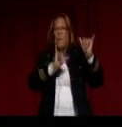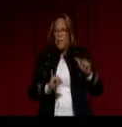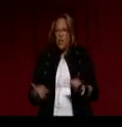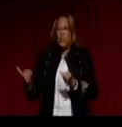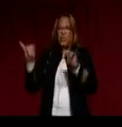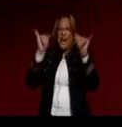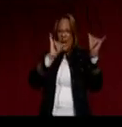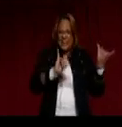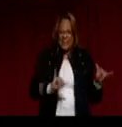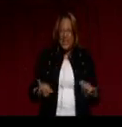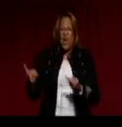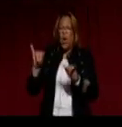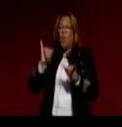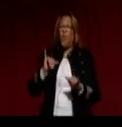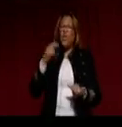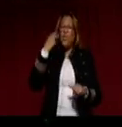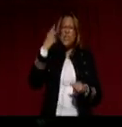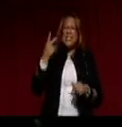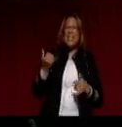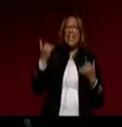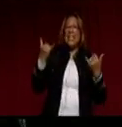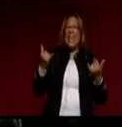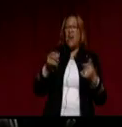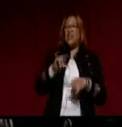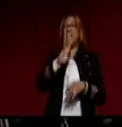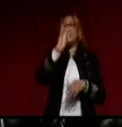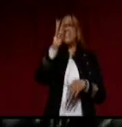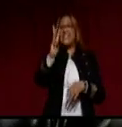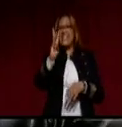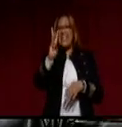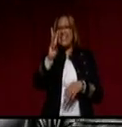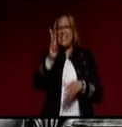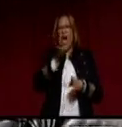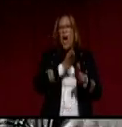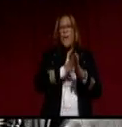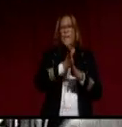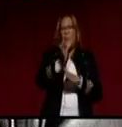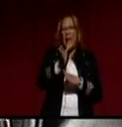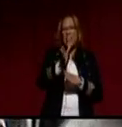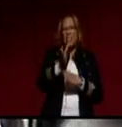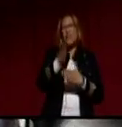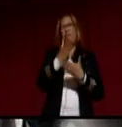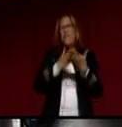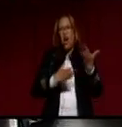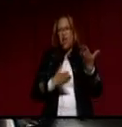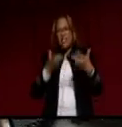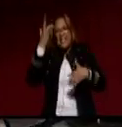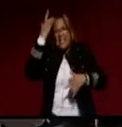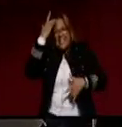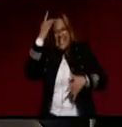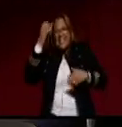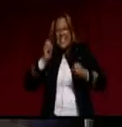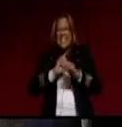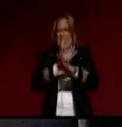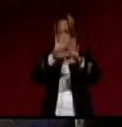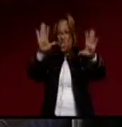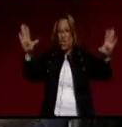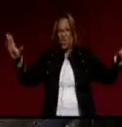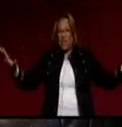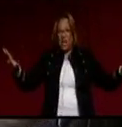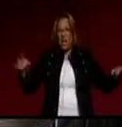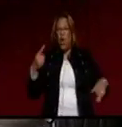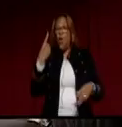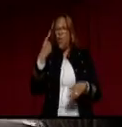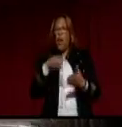we're finding right now is that there are about 6 major strains of that virus circulating. There are 2 in particular, one that's very